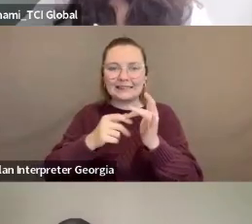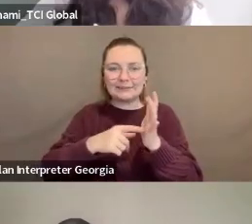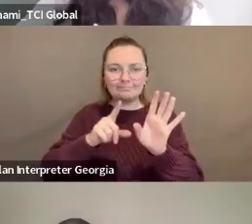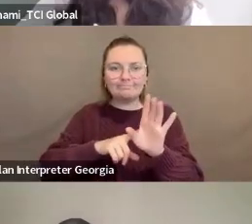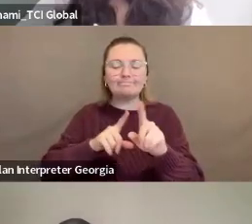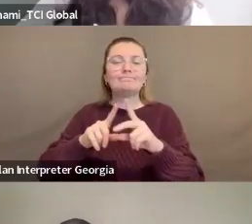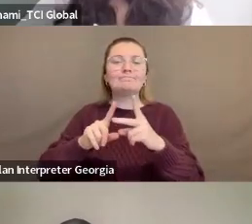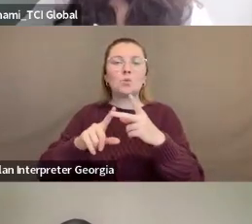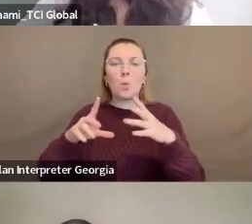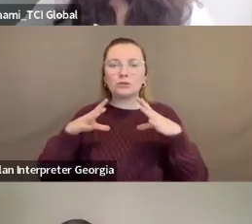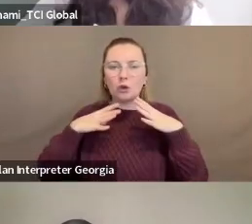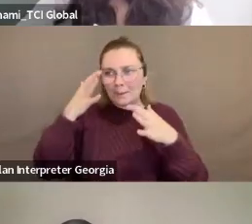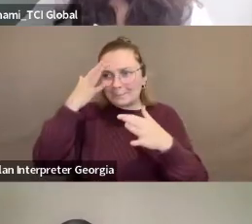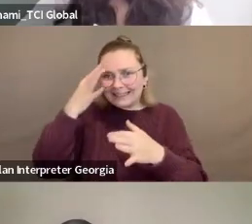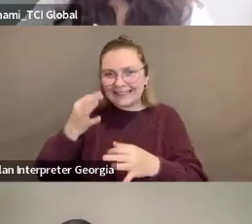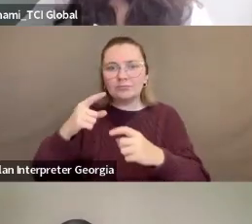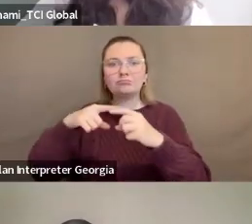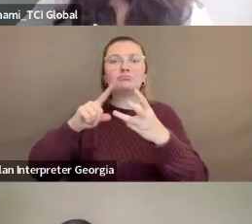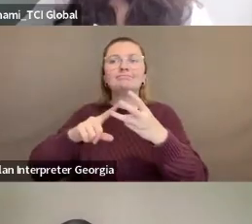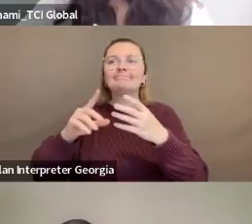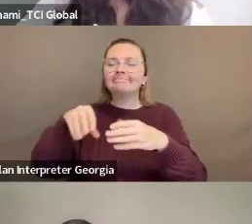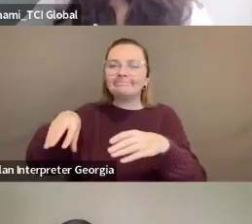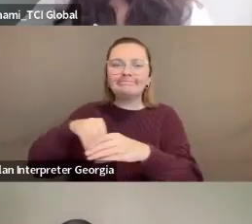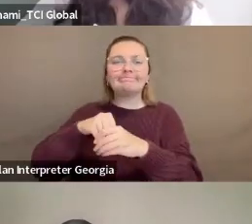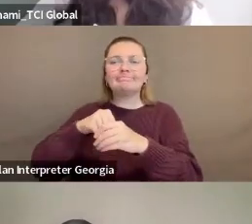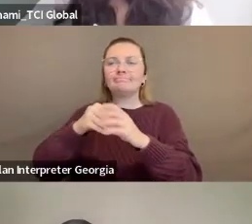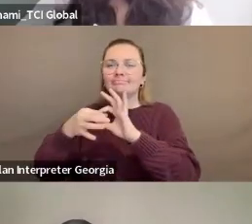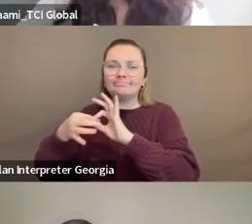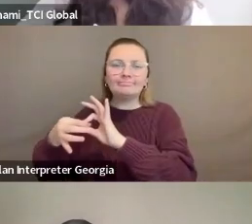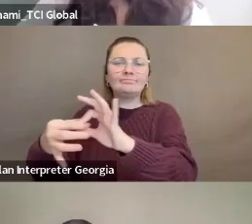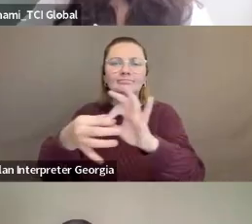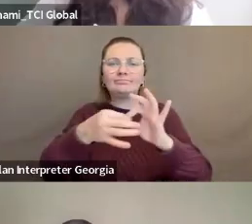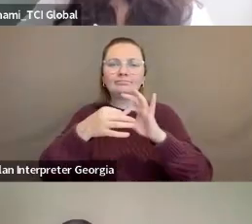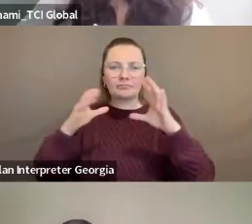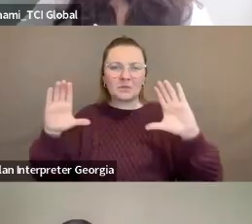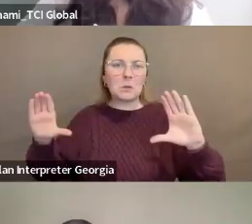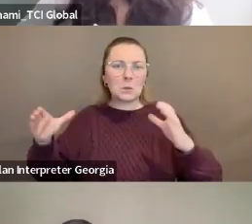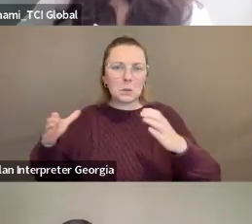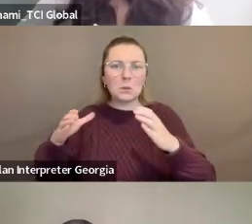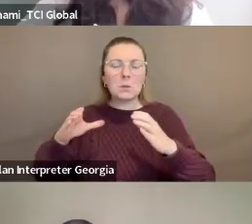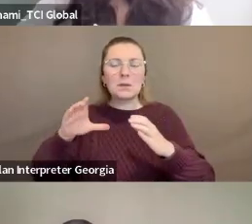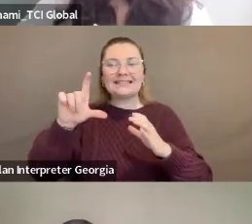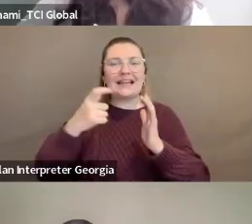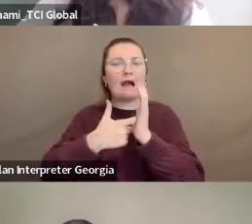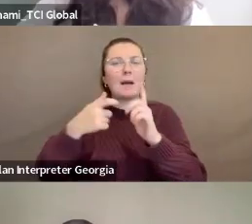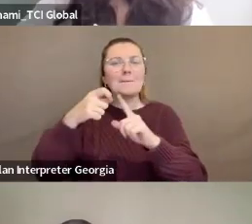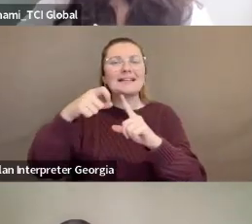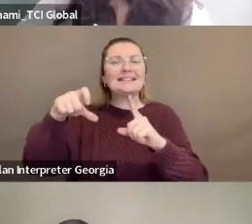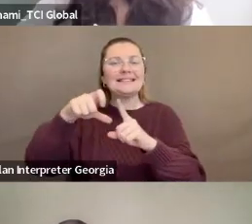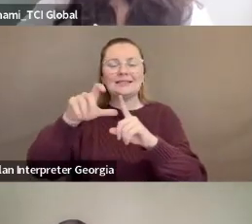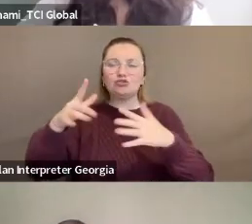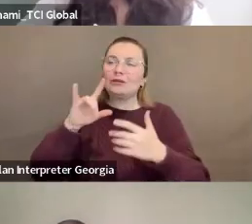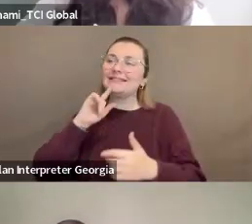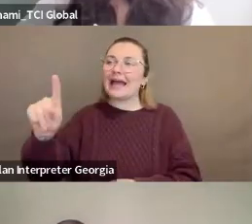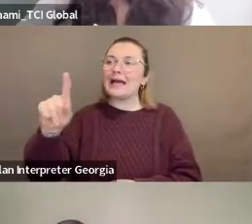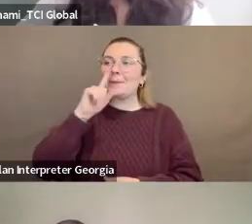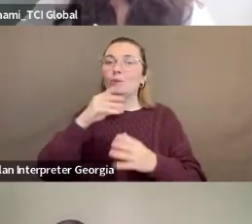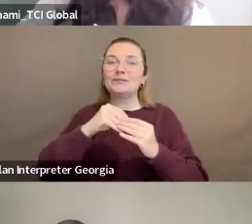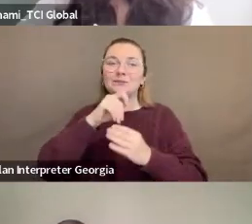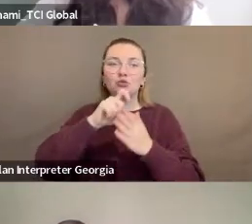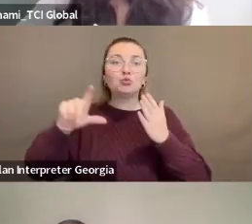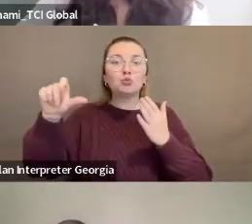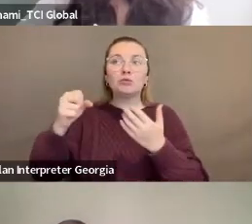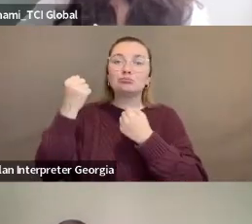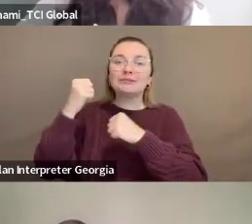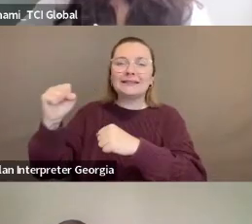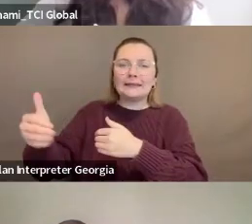equality, participation, and inclusion. The CRPD did not simply say that persons with disabilities should be